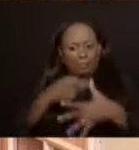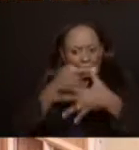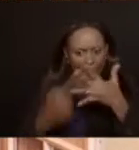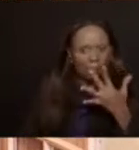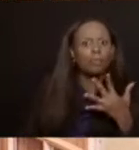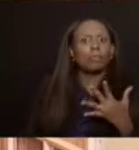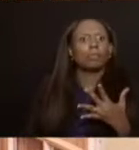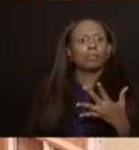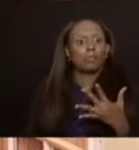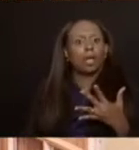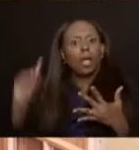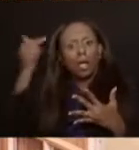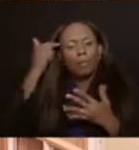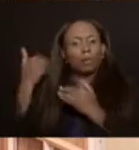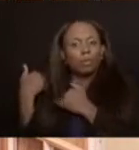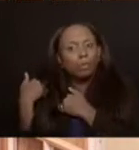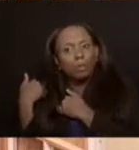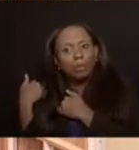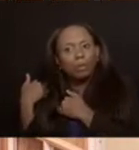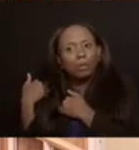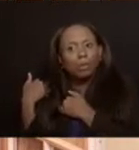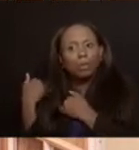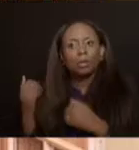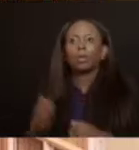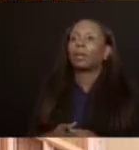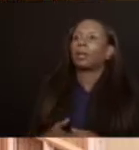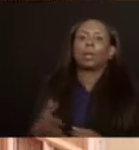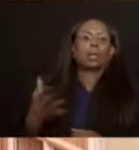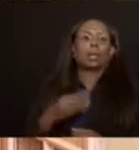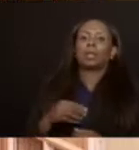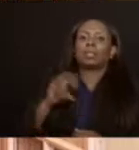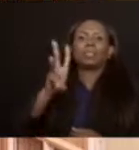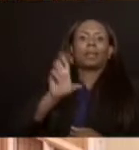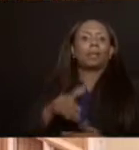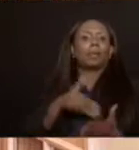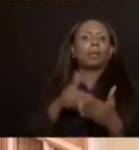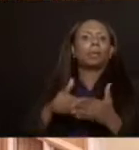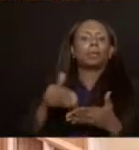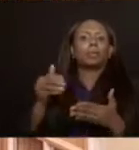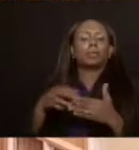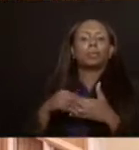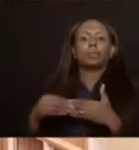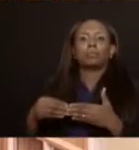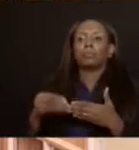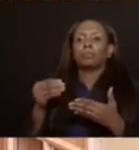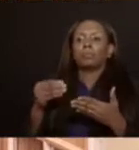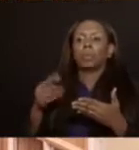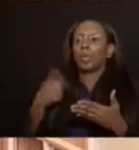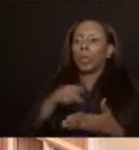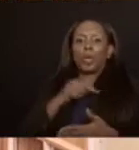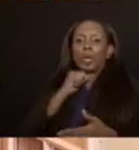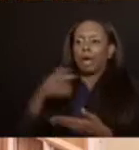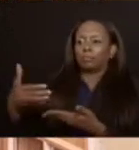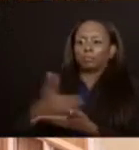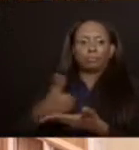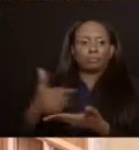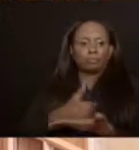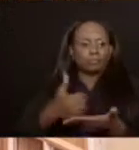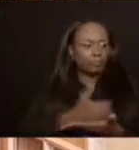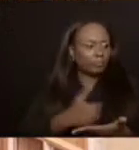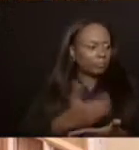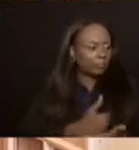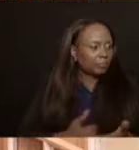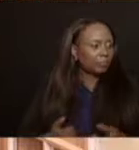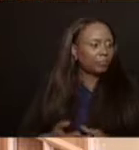do while losing $600 million in revenue last year. We will continue to do it. My own view is that the